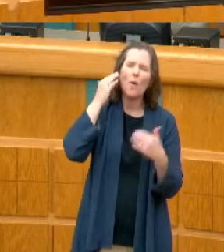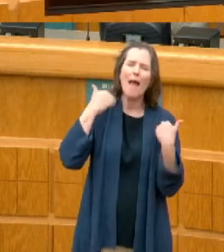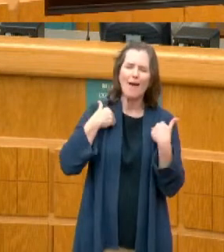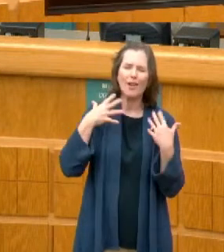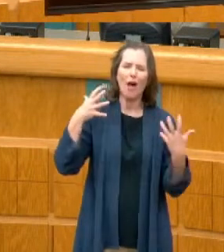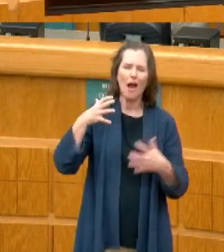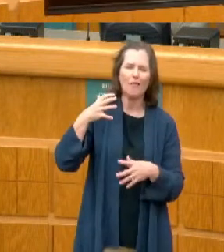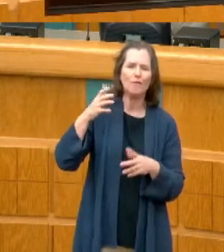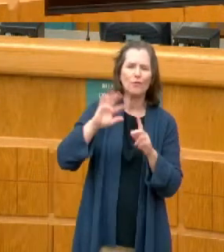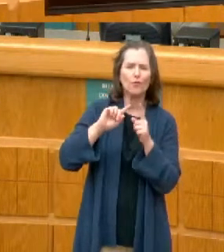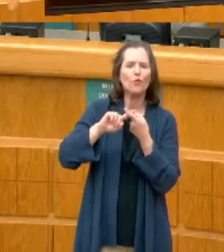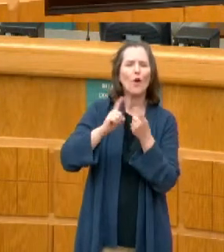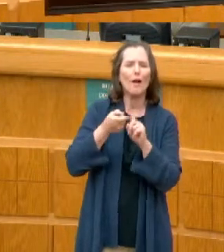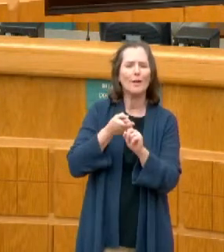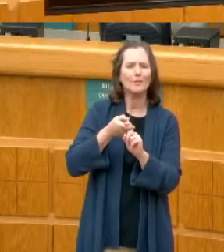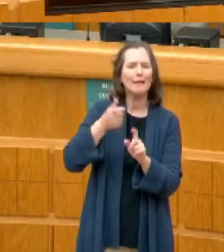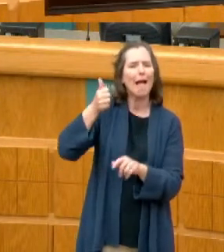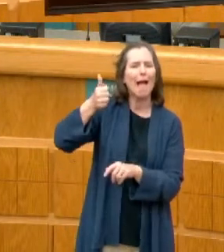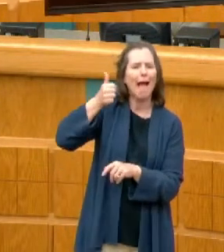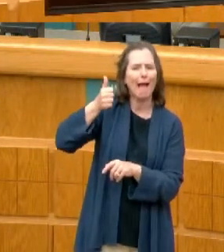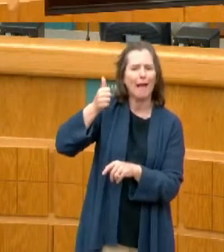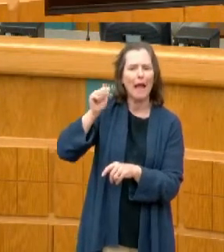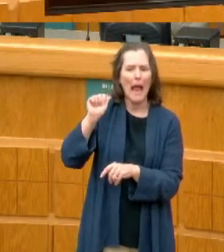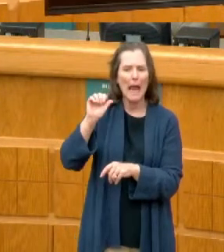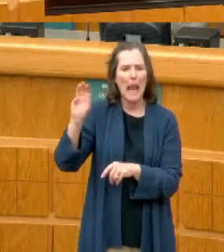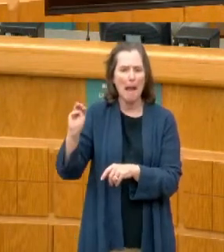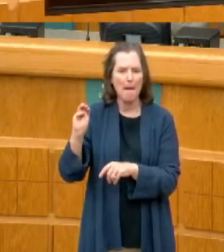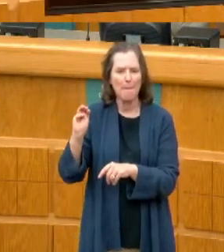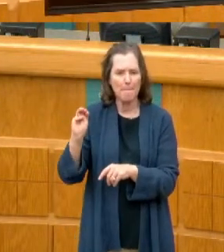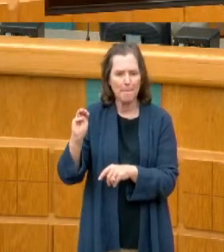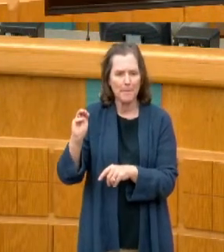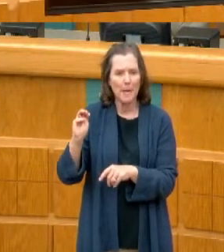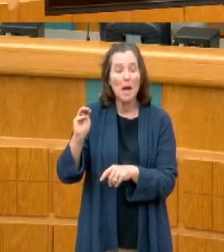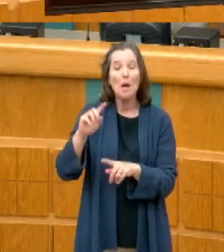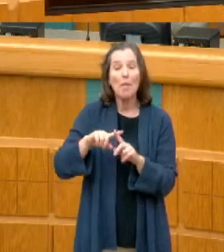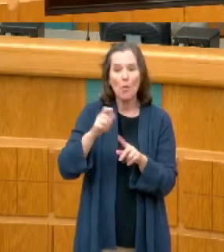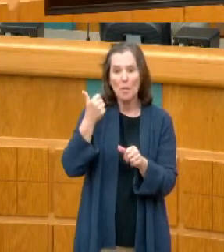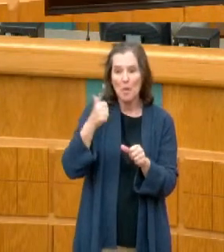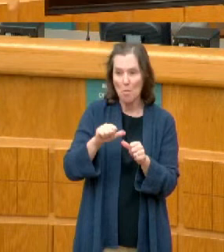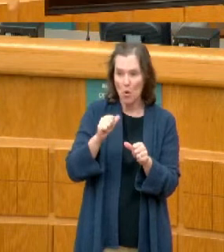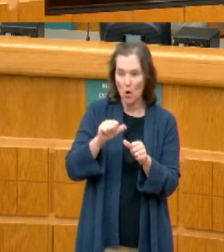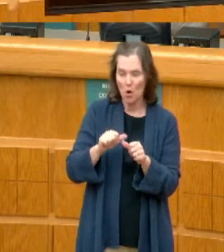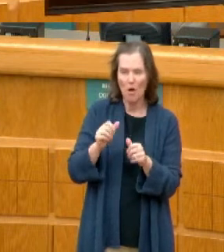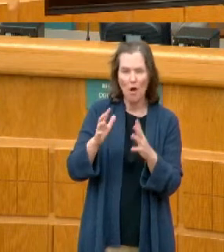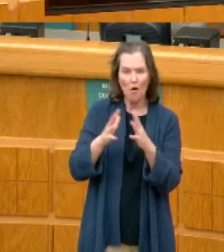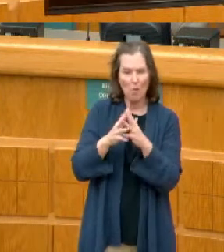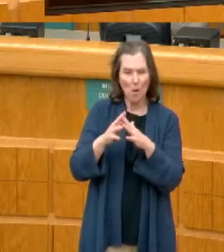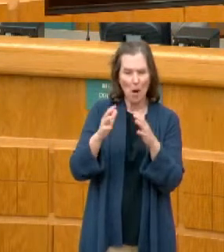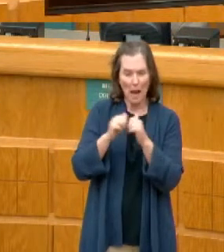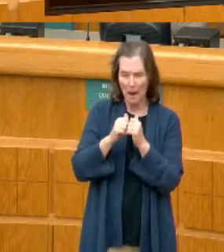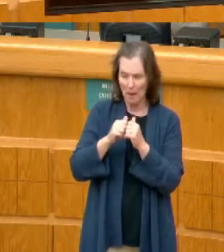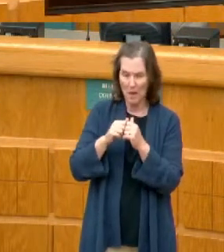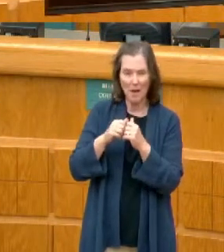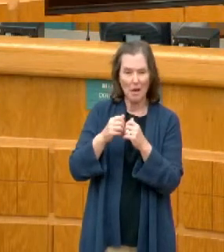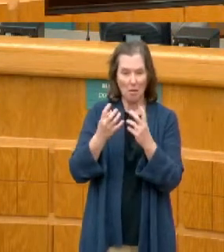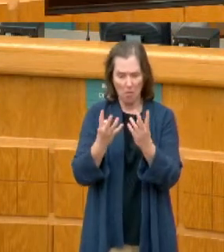at the University of Texas, one side of the stadium gets up and yells, Texas, and the other side of the